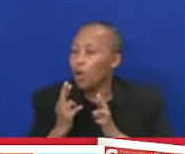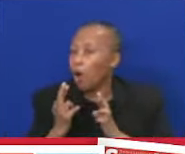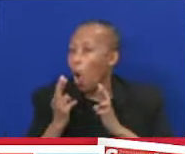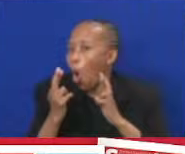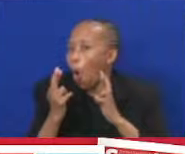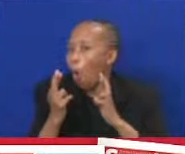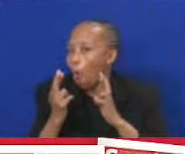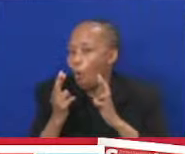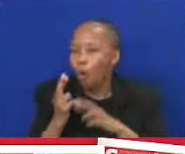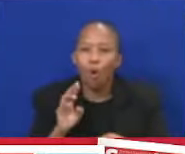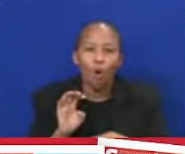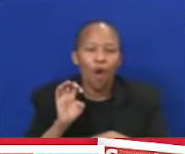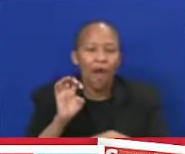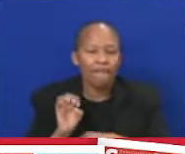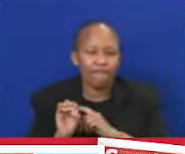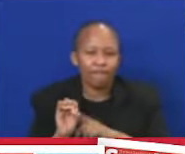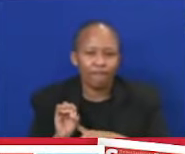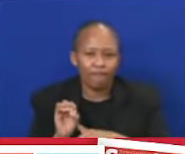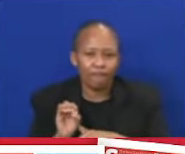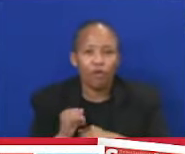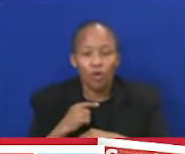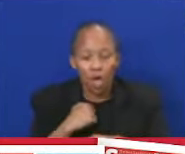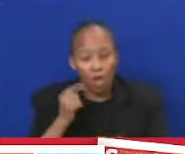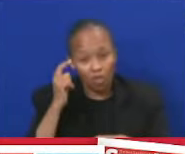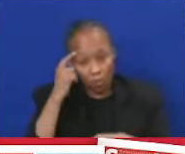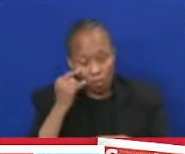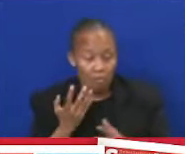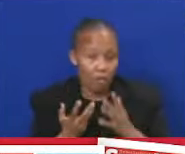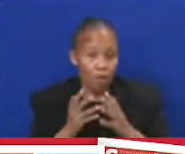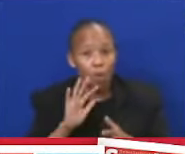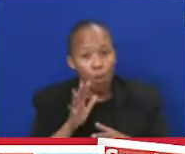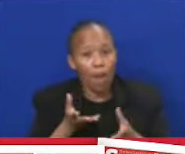in one of the rooms, Commissioners.